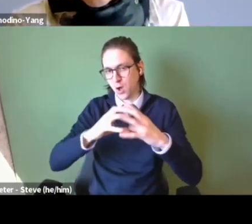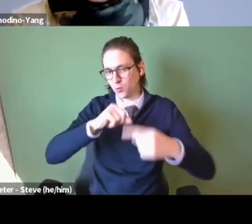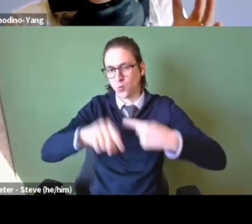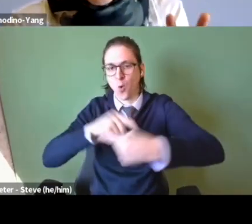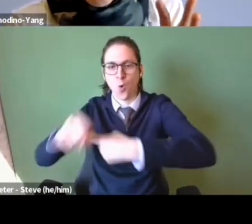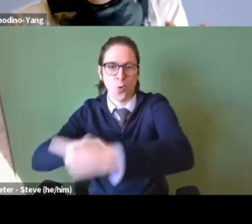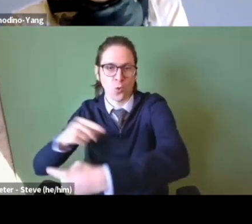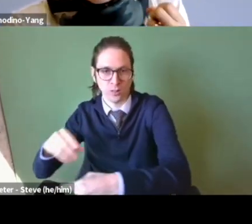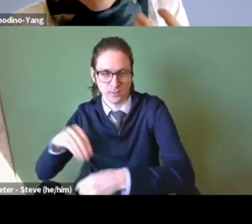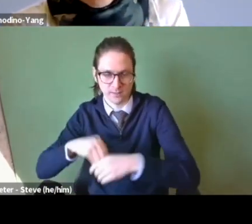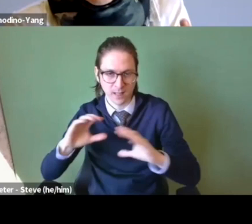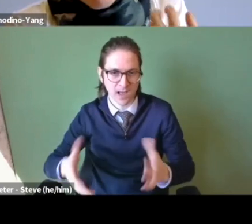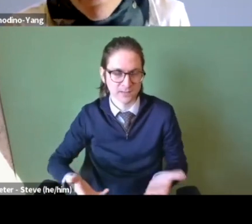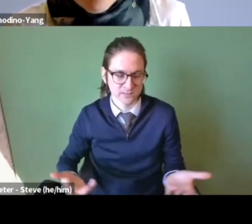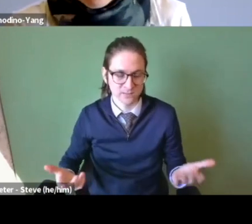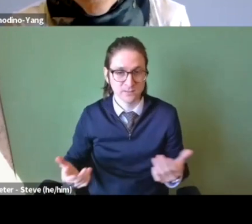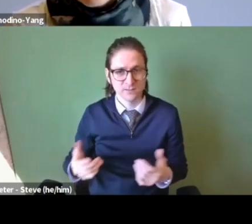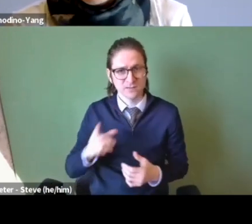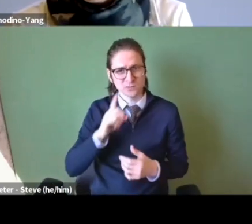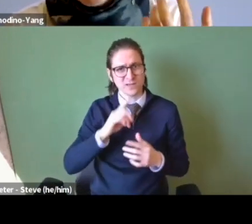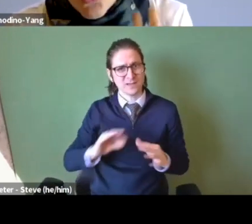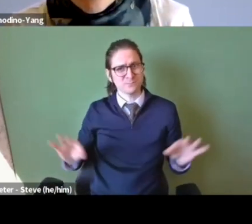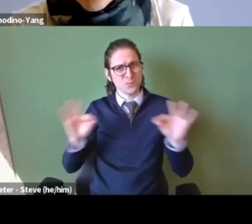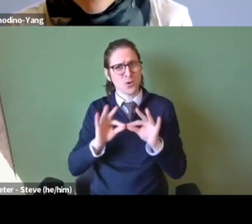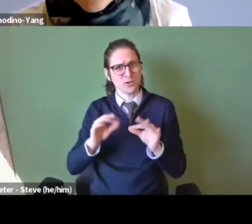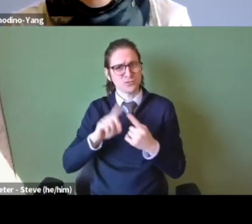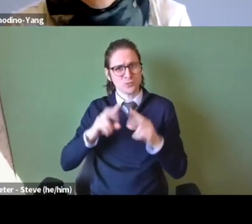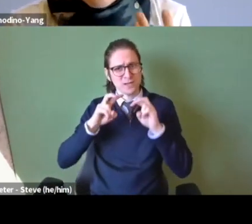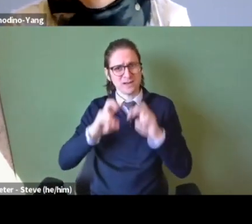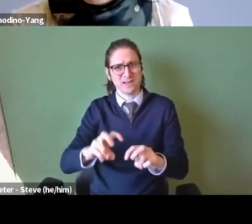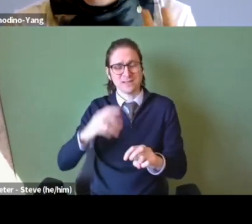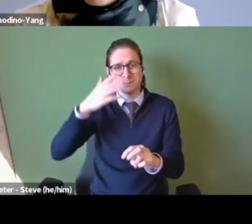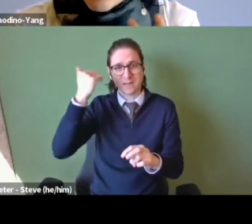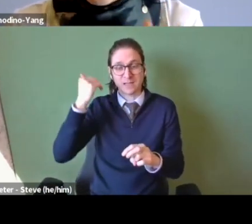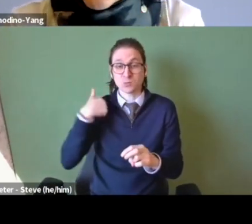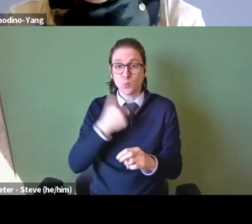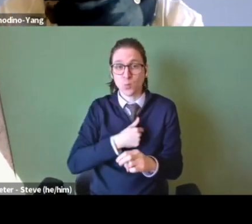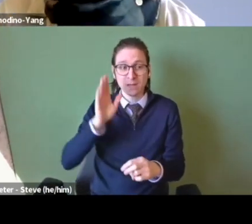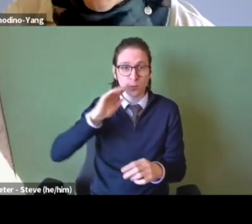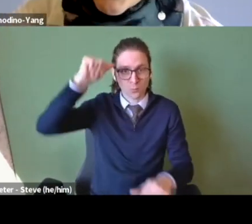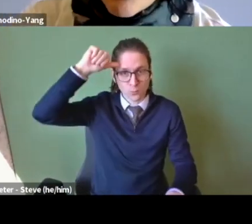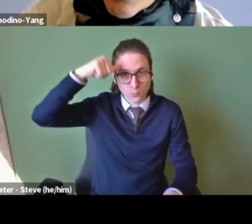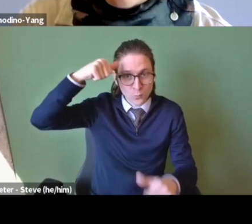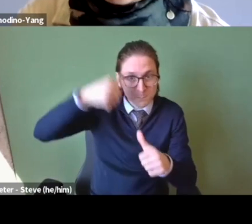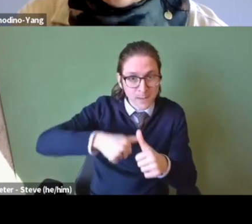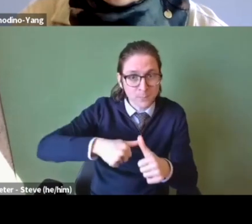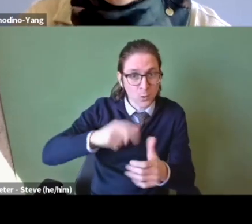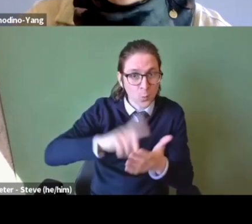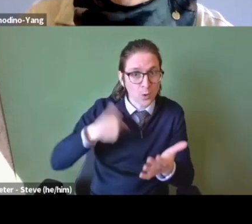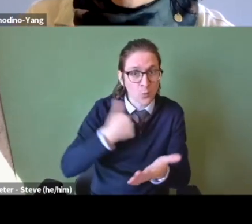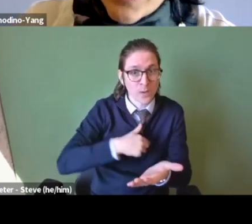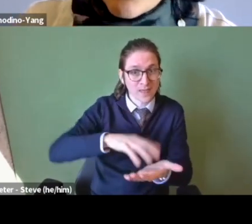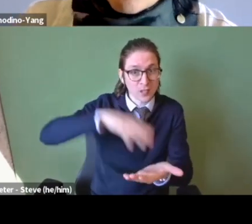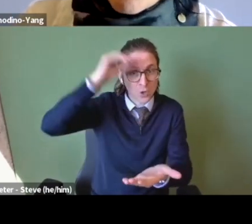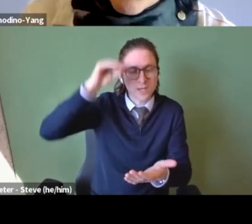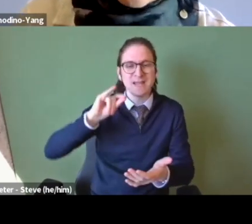important distinction because you remember things and you learn about things that you are engaged with thinking about, and